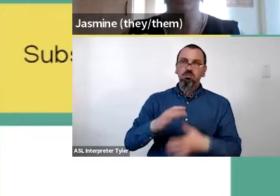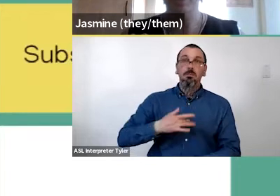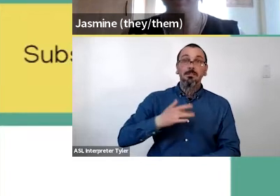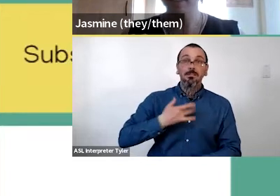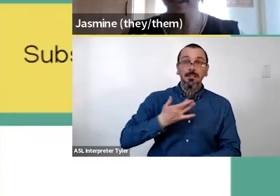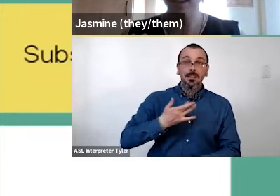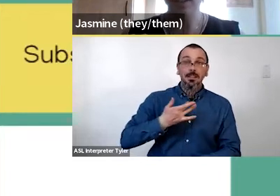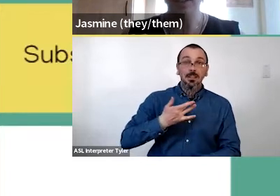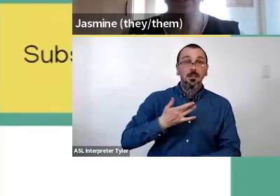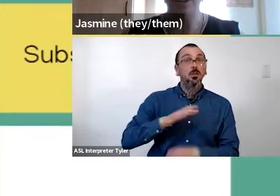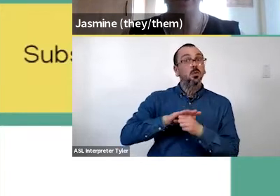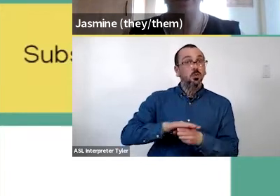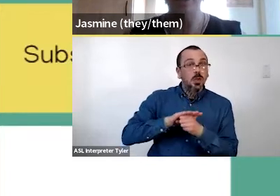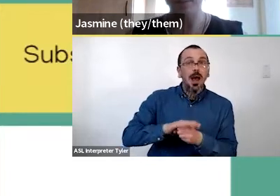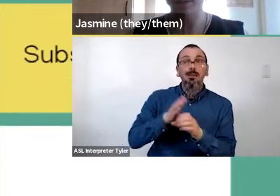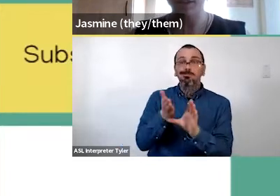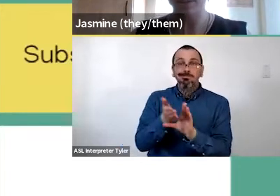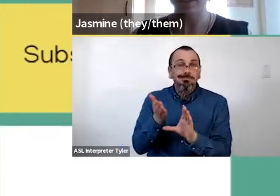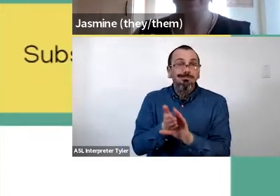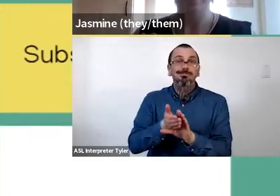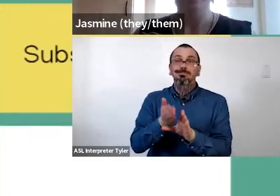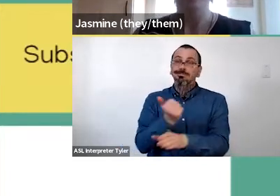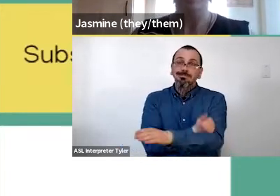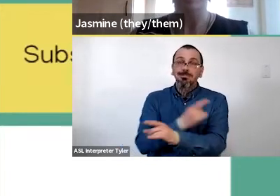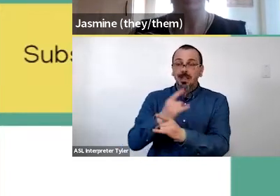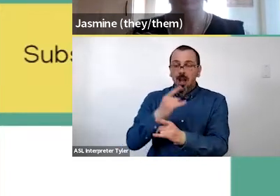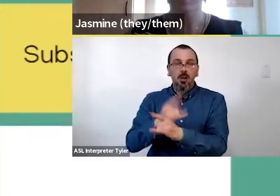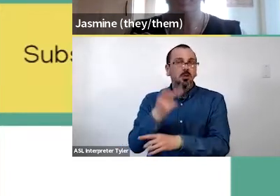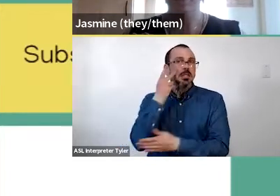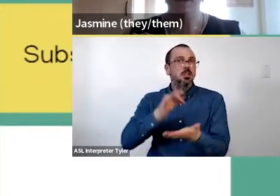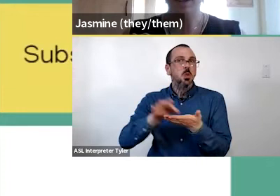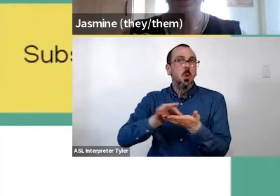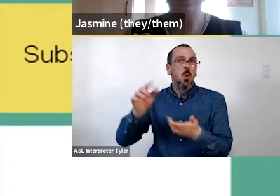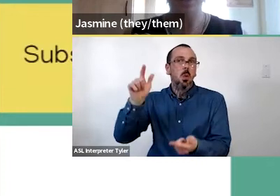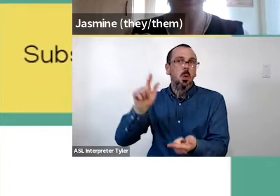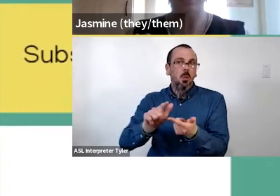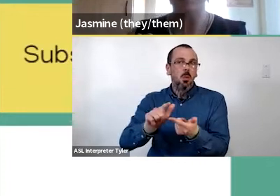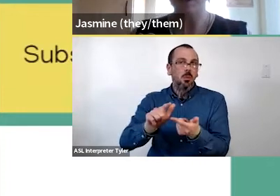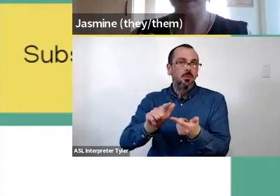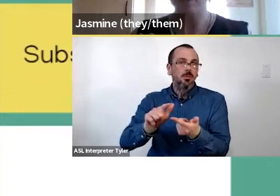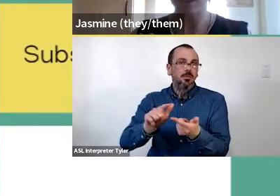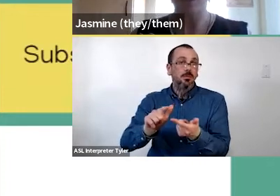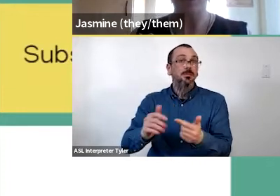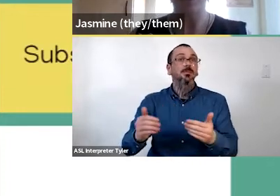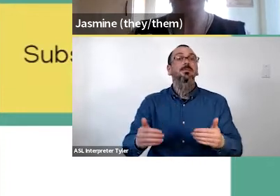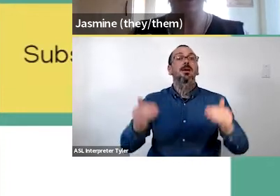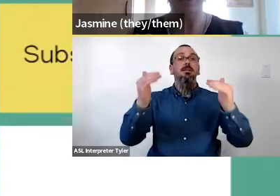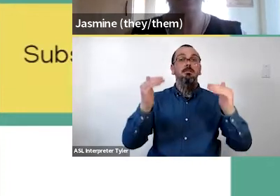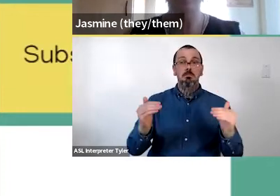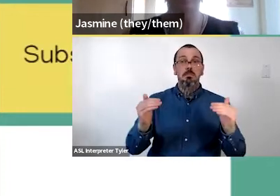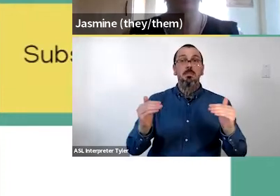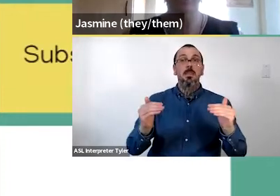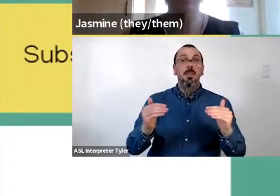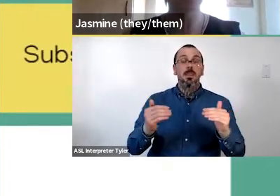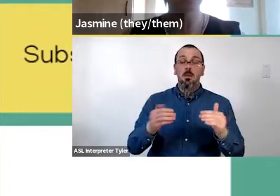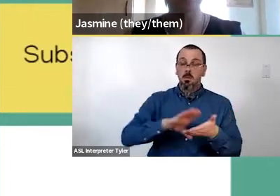minority stress, psychological distress, and substance use. Minority stress, on the other hand, was significantly positively correlated with